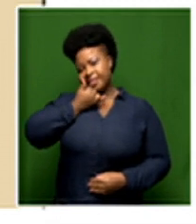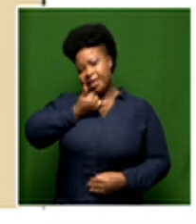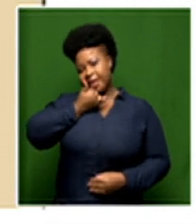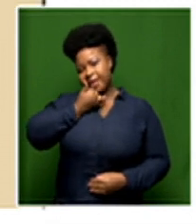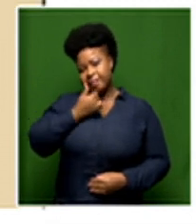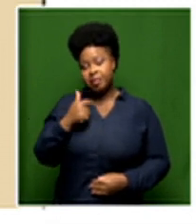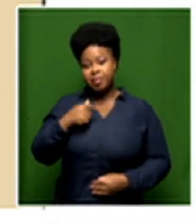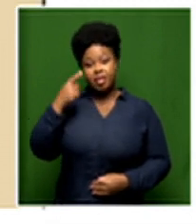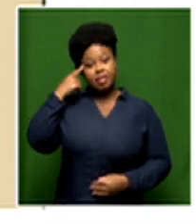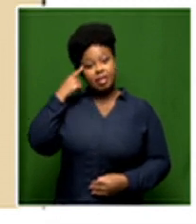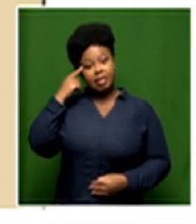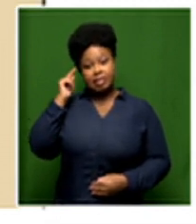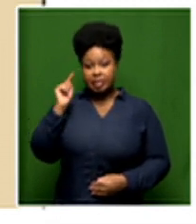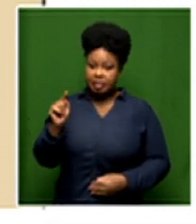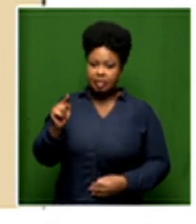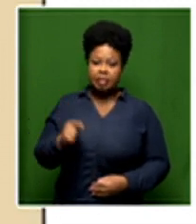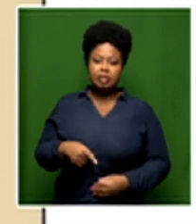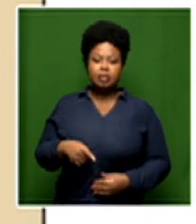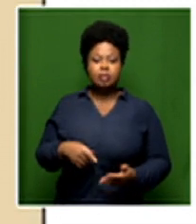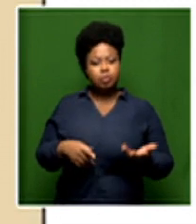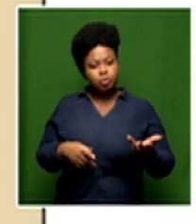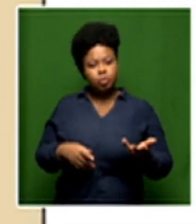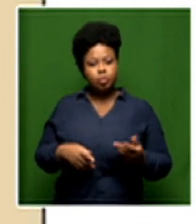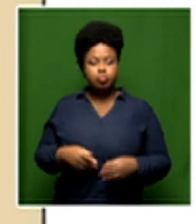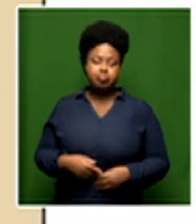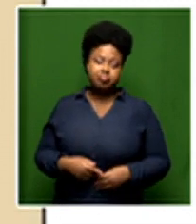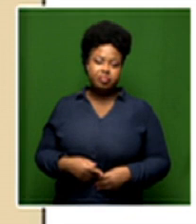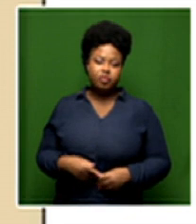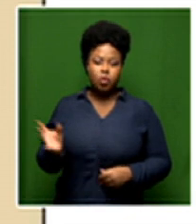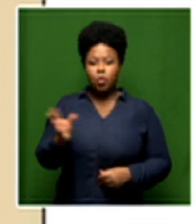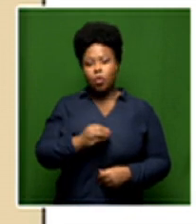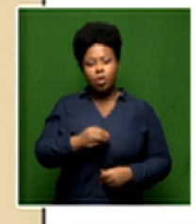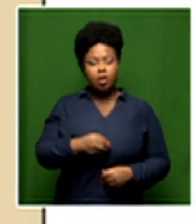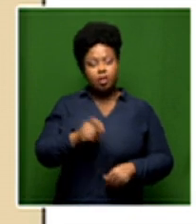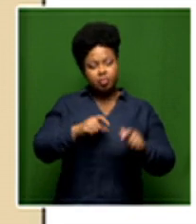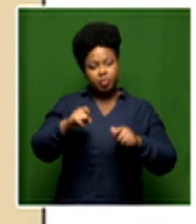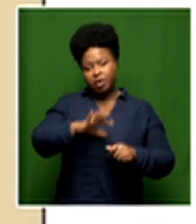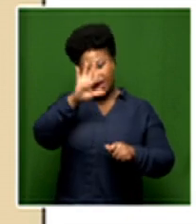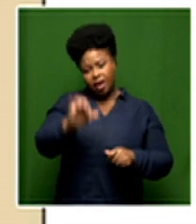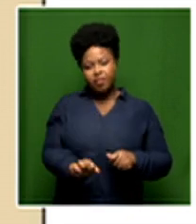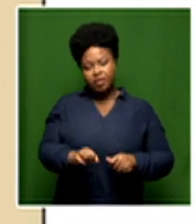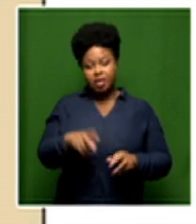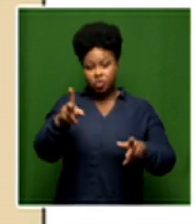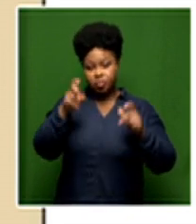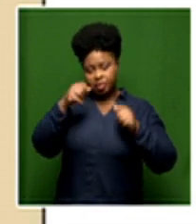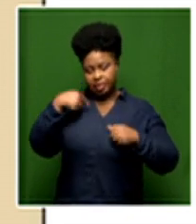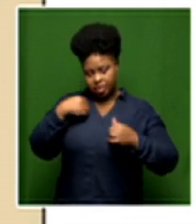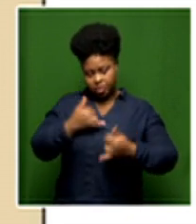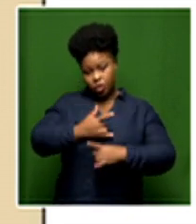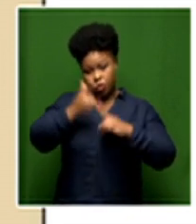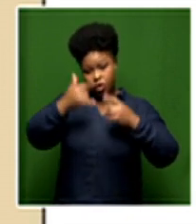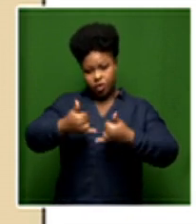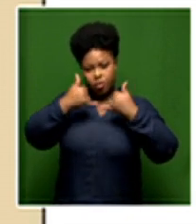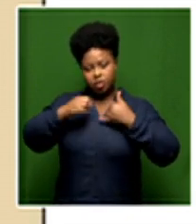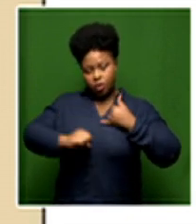I think the message goes out to all Africans. And as much as I won this award, it's not